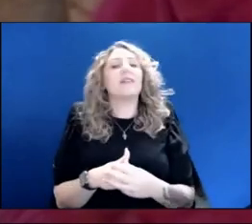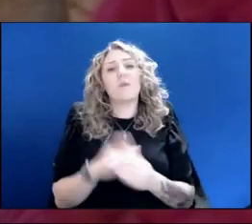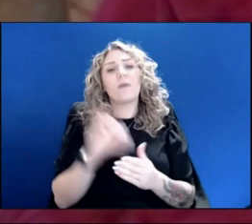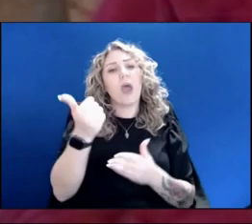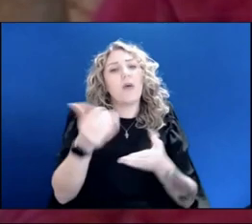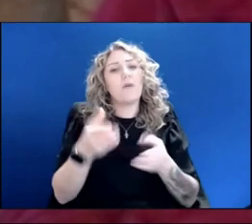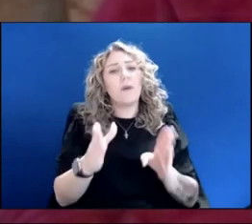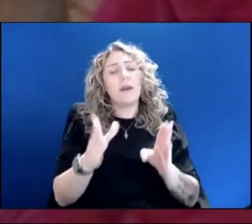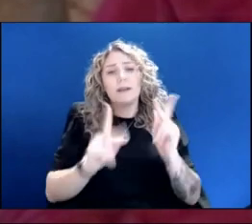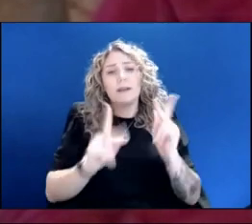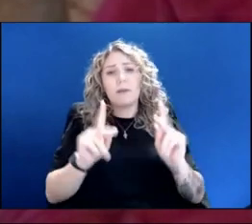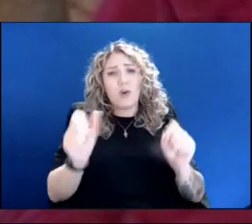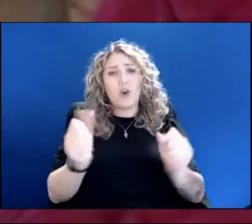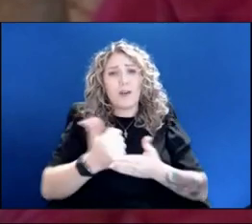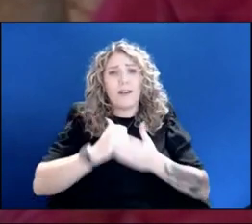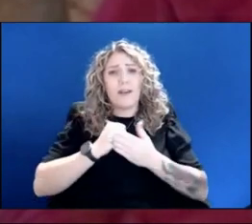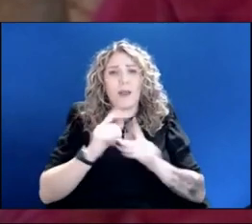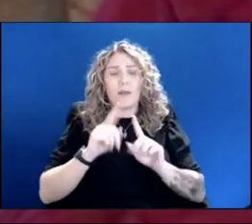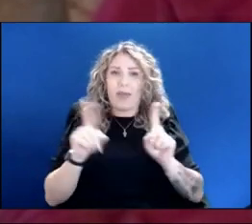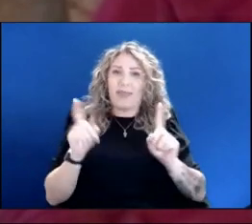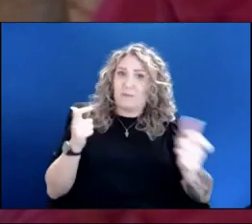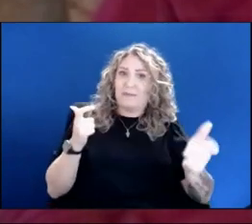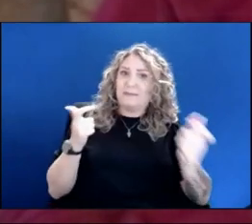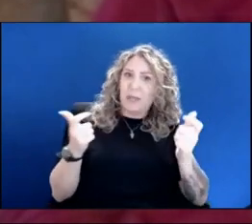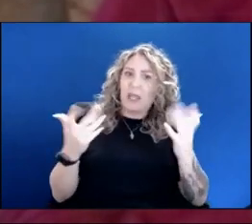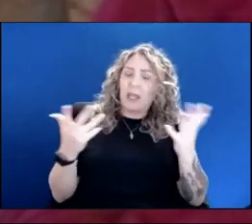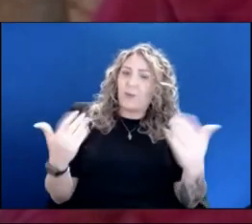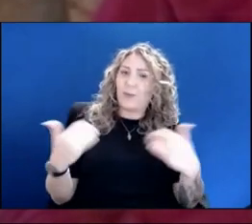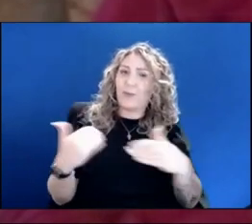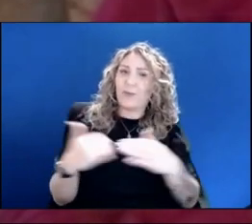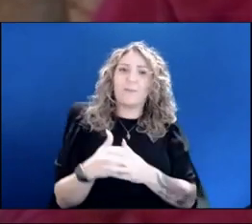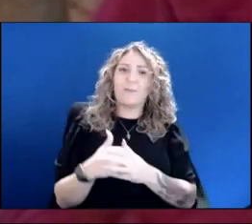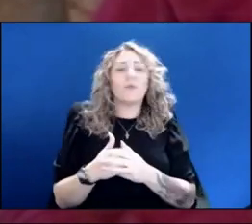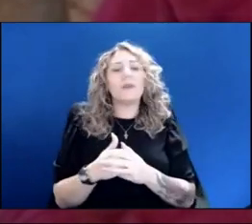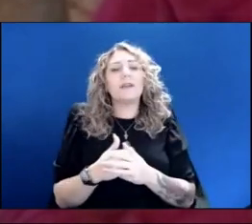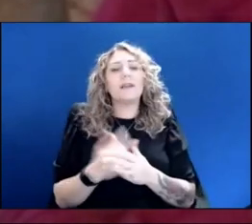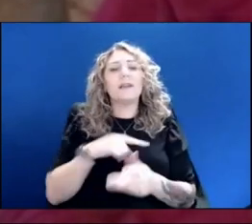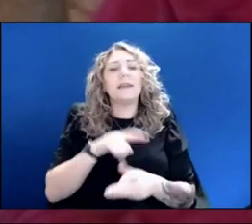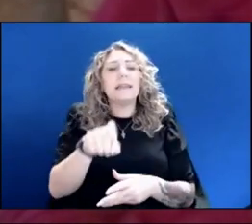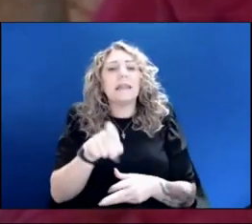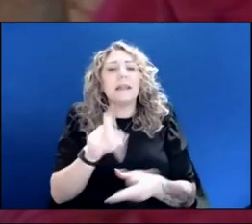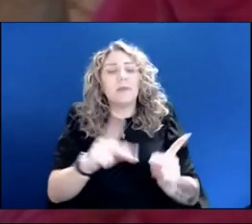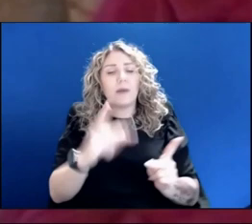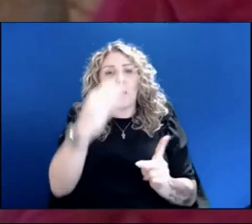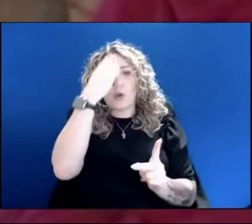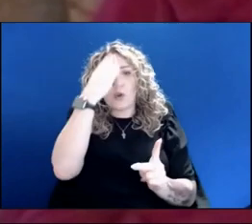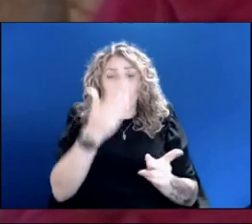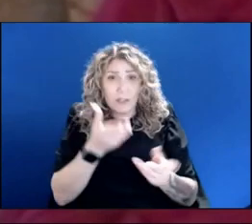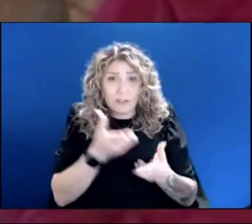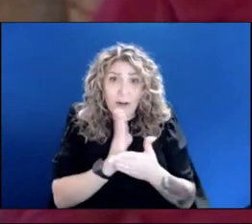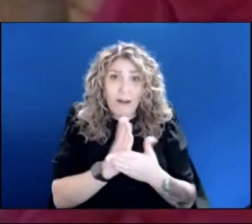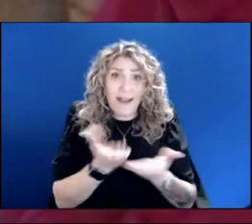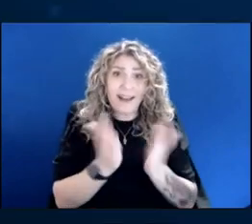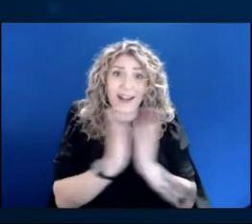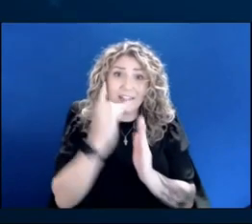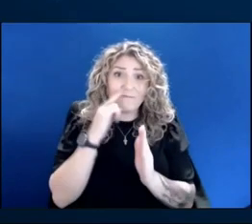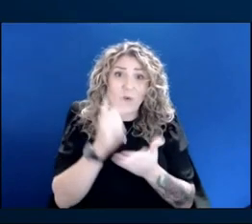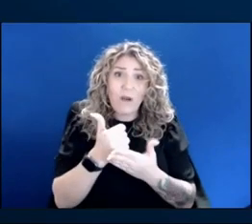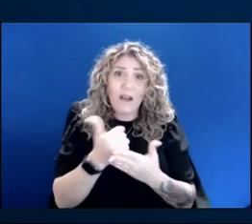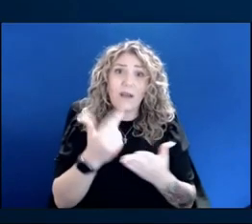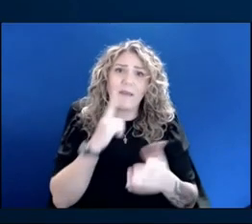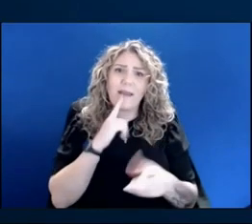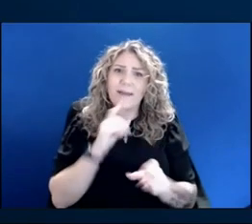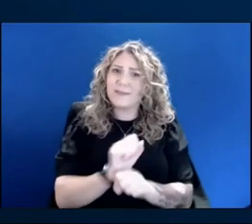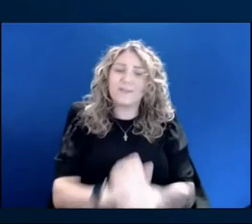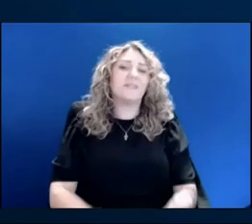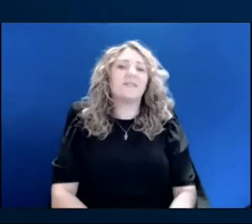help us, but that was the biggest, like, it was, we just needed people to know. And so it's okay to ask for help. Absolutely. Well, guys,